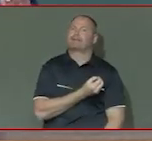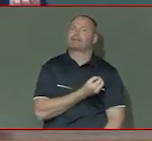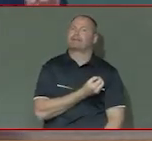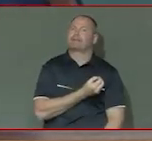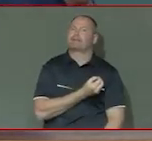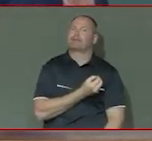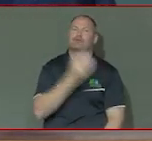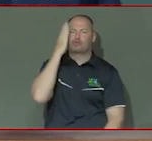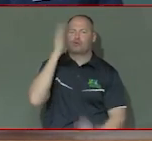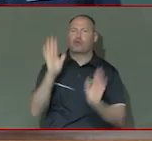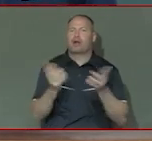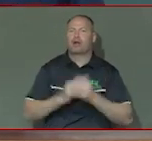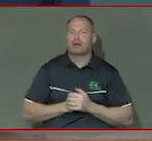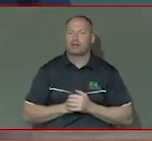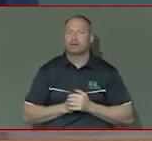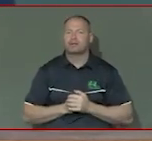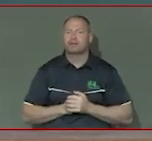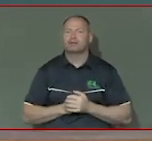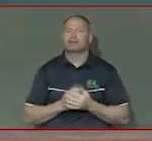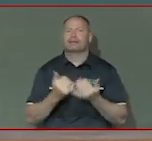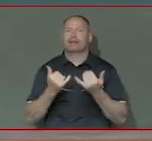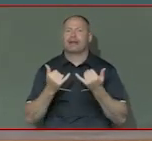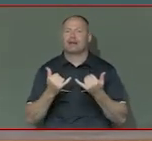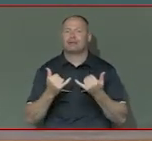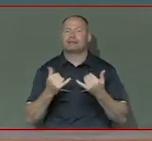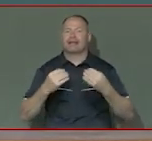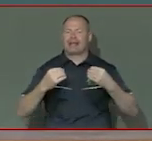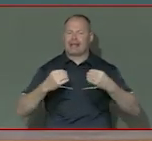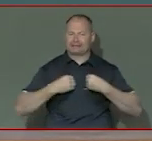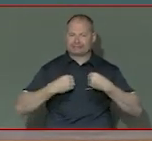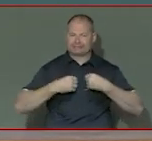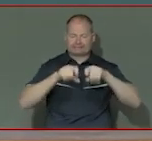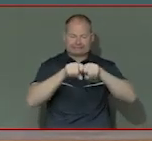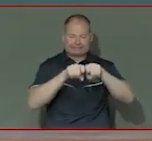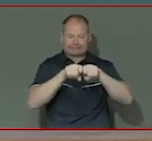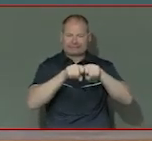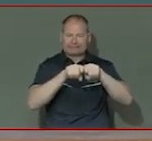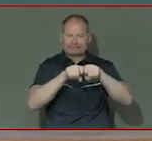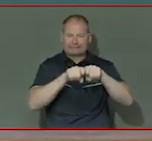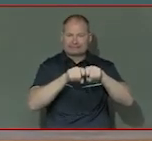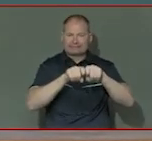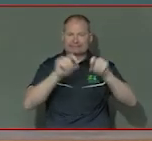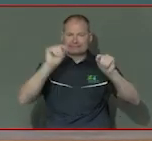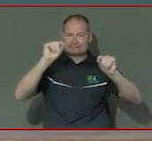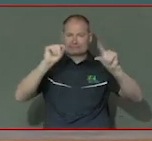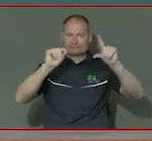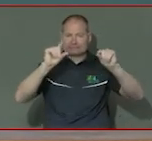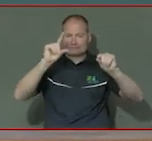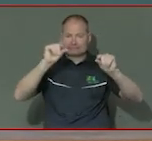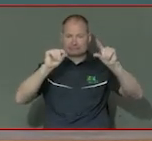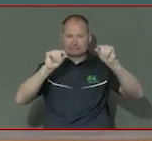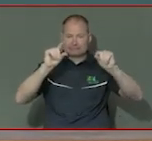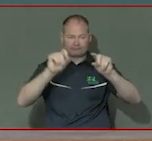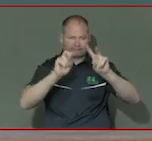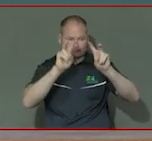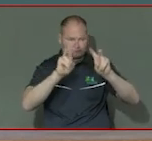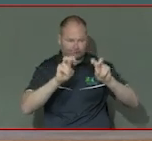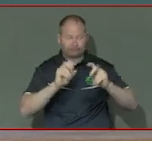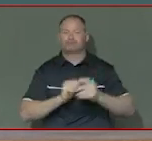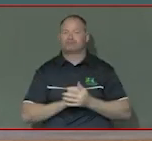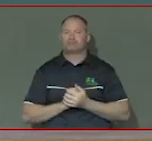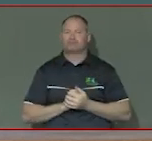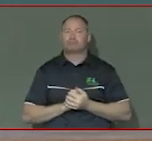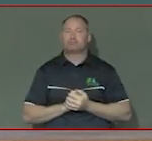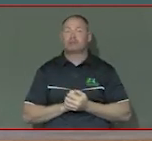our asset test ratio. The next one. Now, you will see there's two number 9s. It's not a